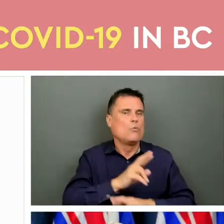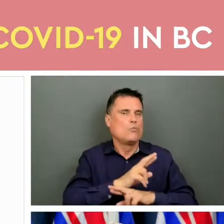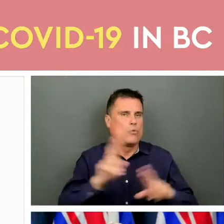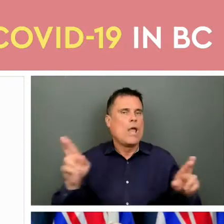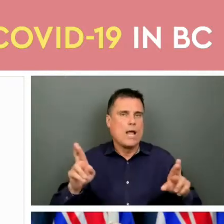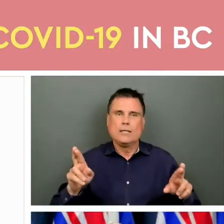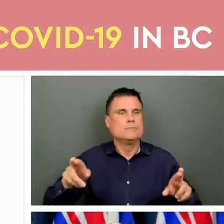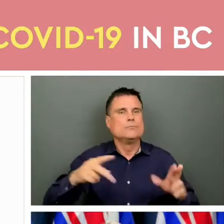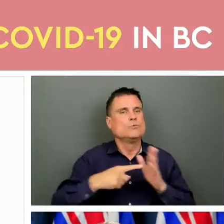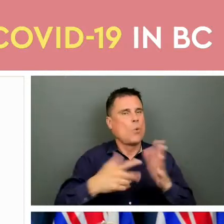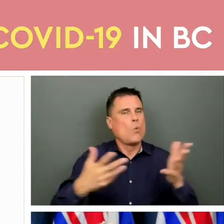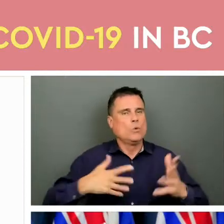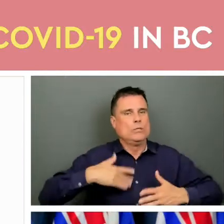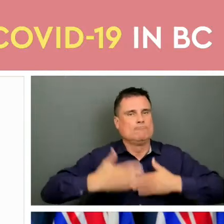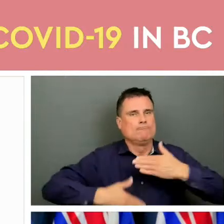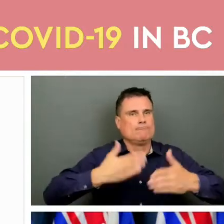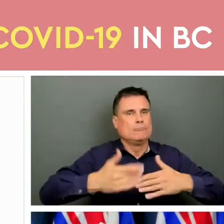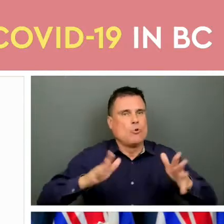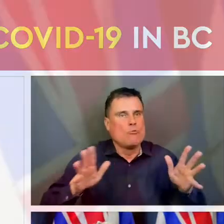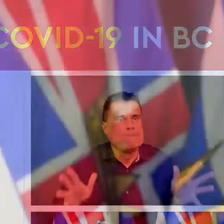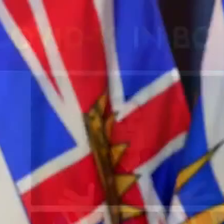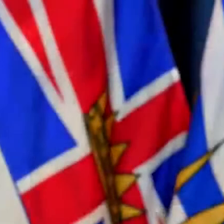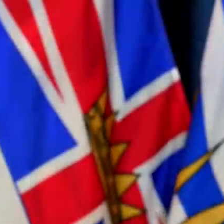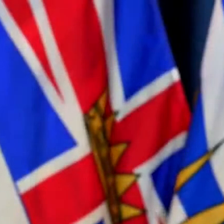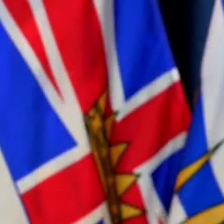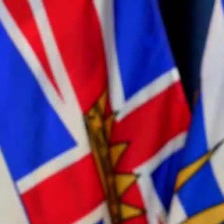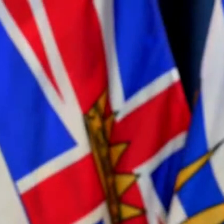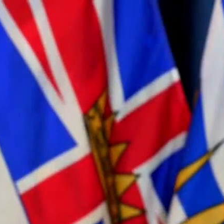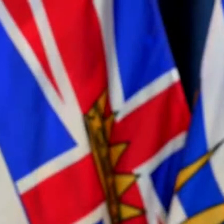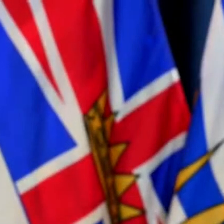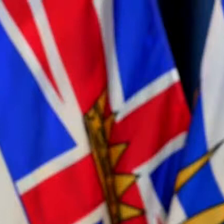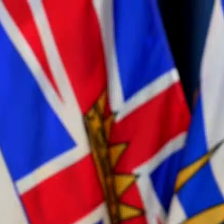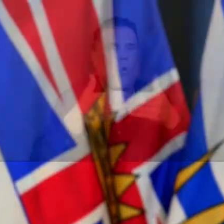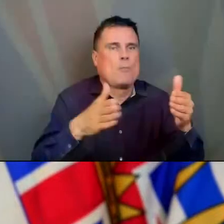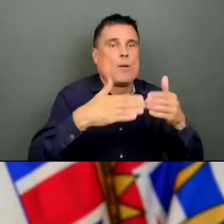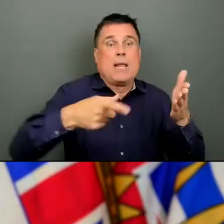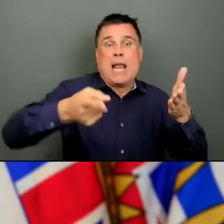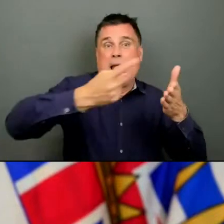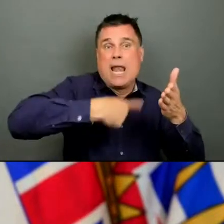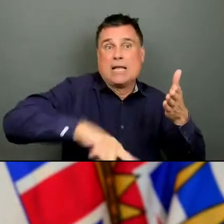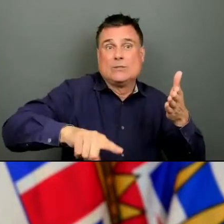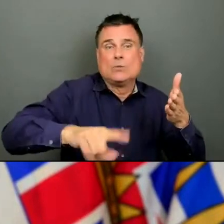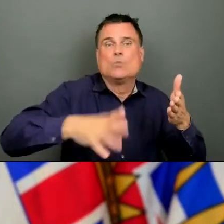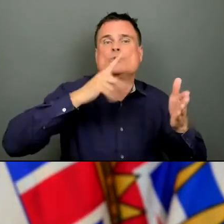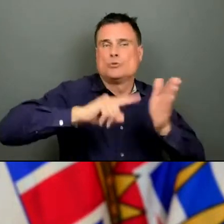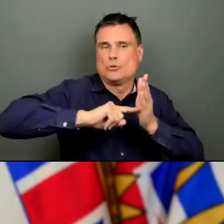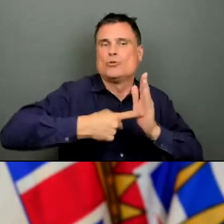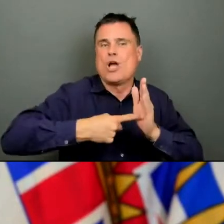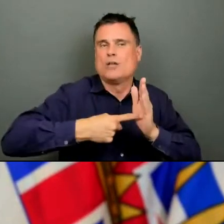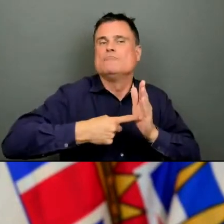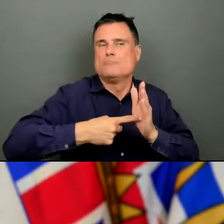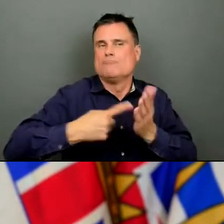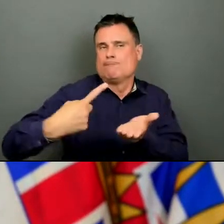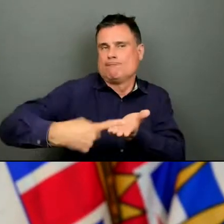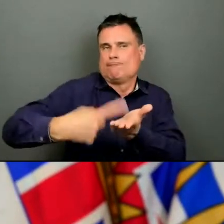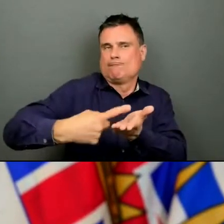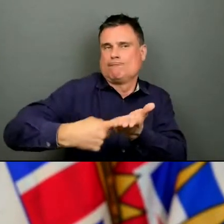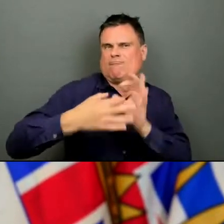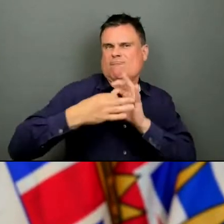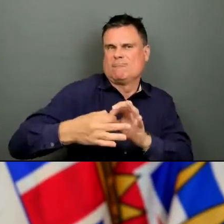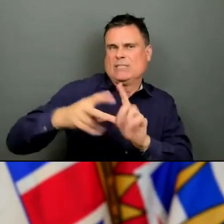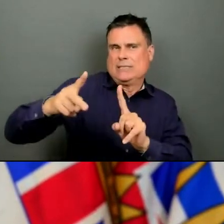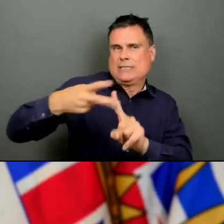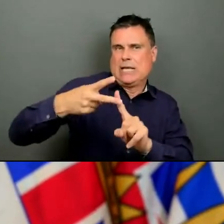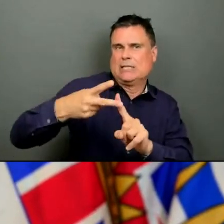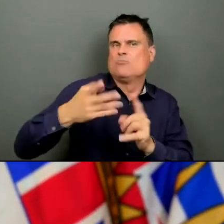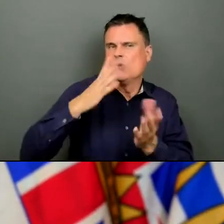our restart plan, and we'll be talking more about that next week as we move into the next phase of our